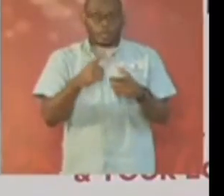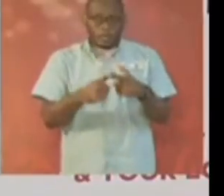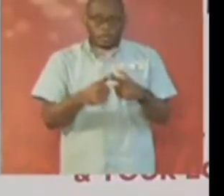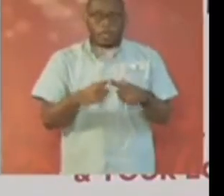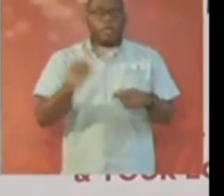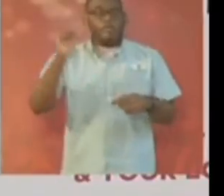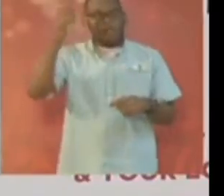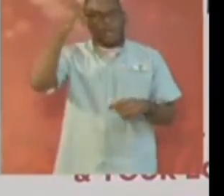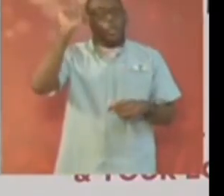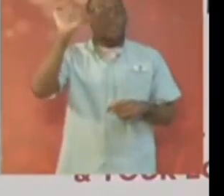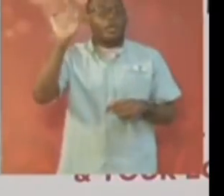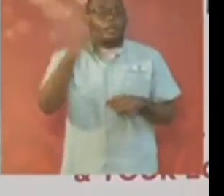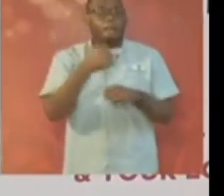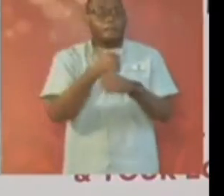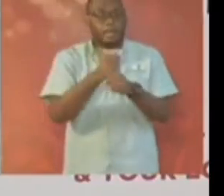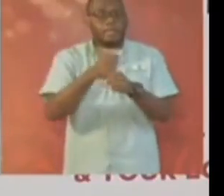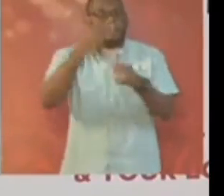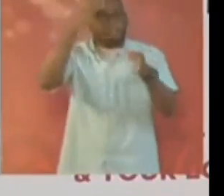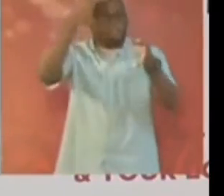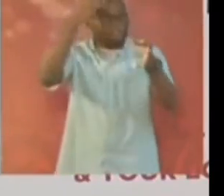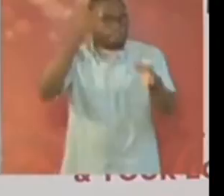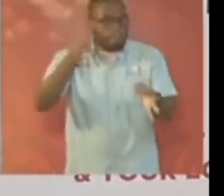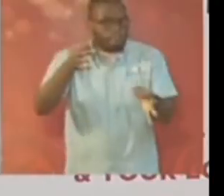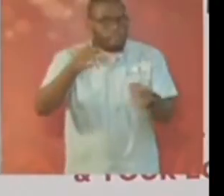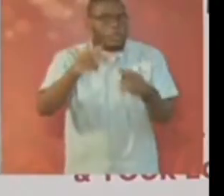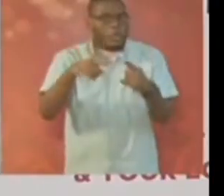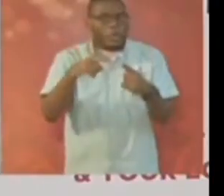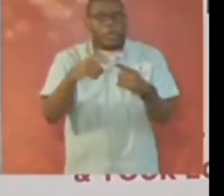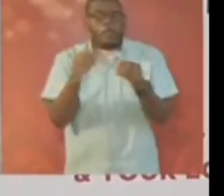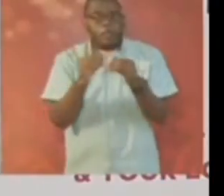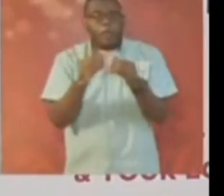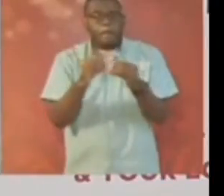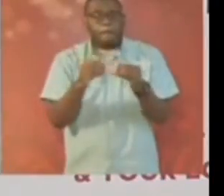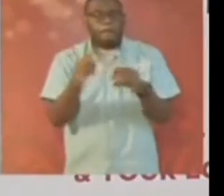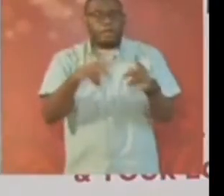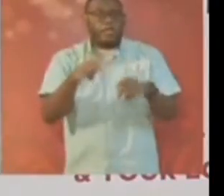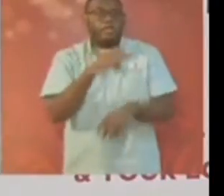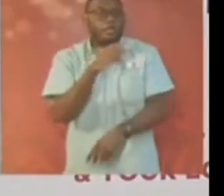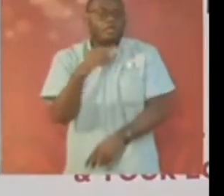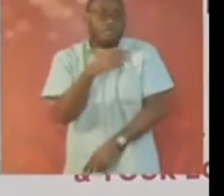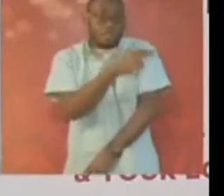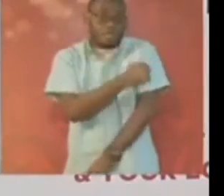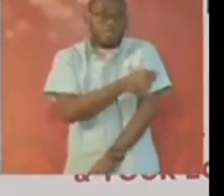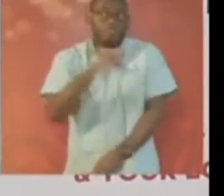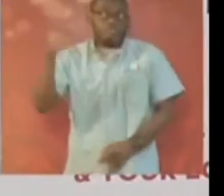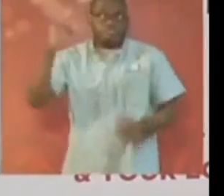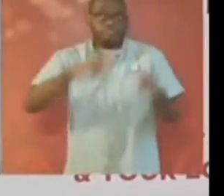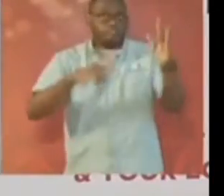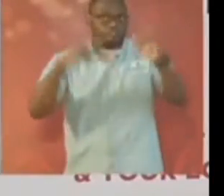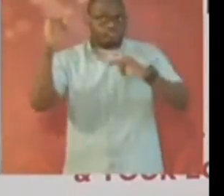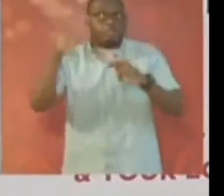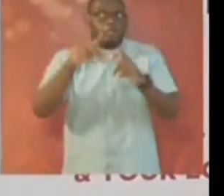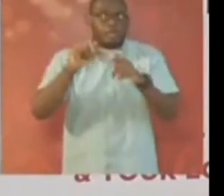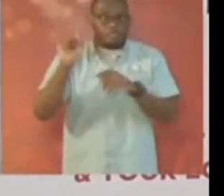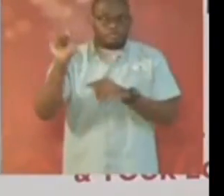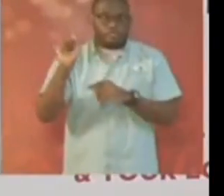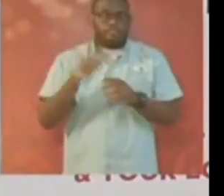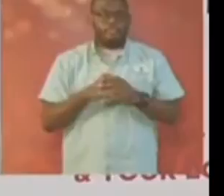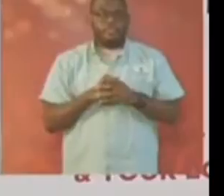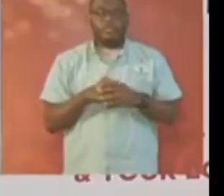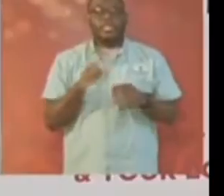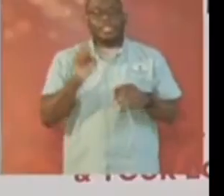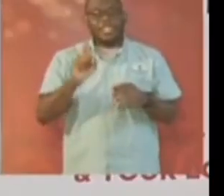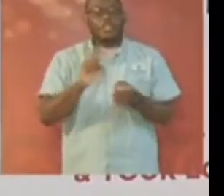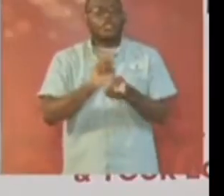taken regarding the incoming number of persons and repatriations, as well as policy measures that are done based